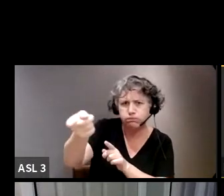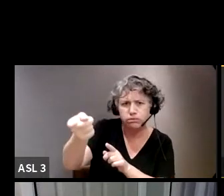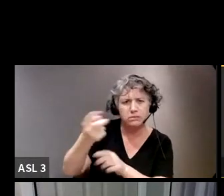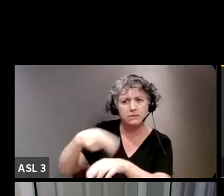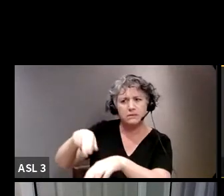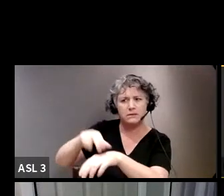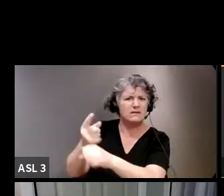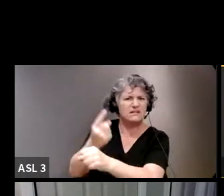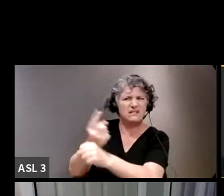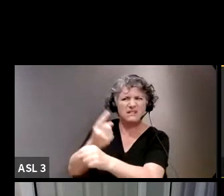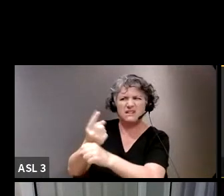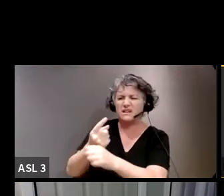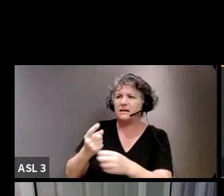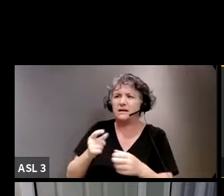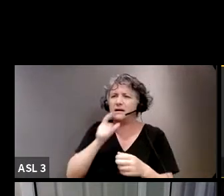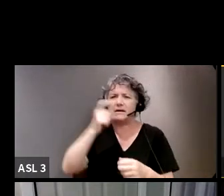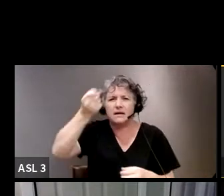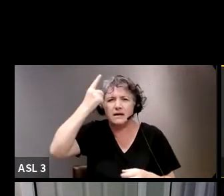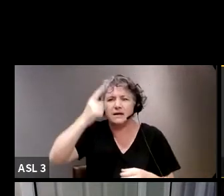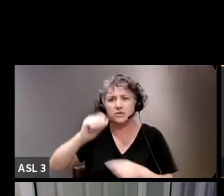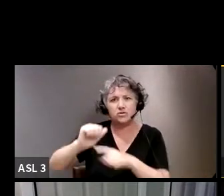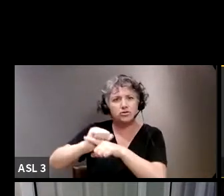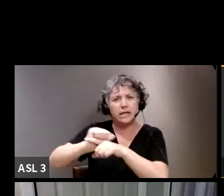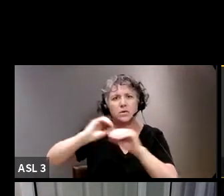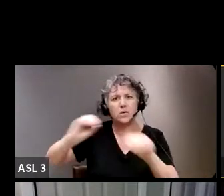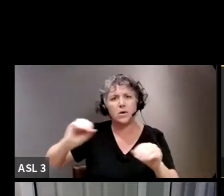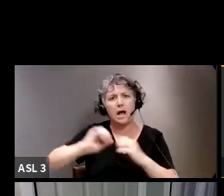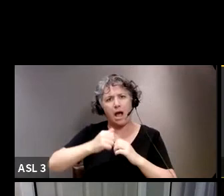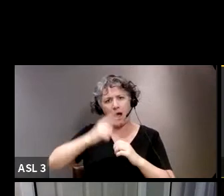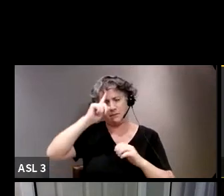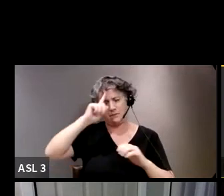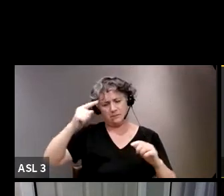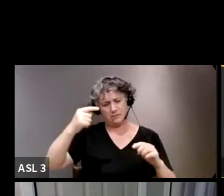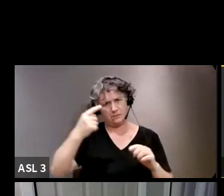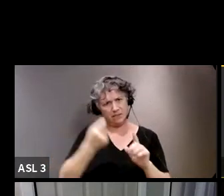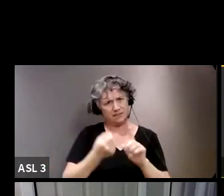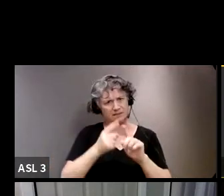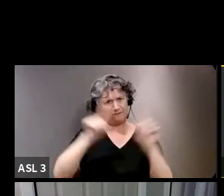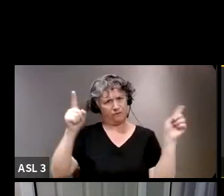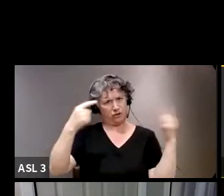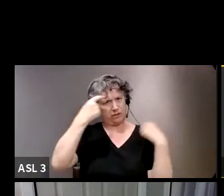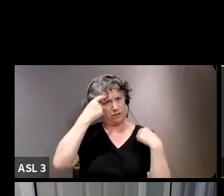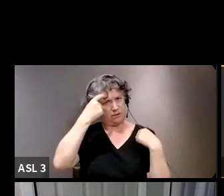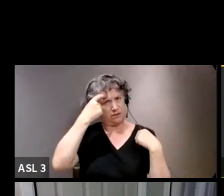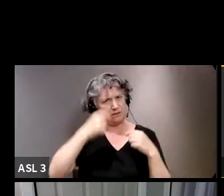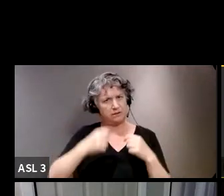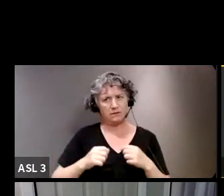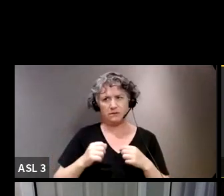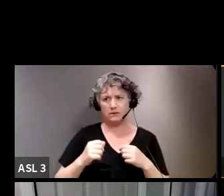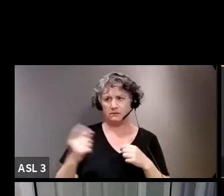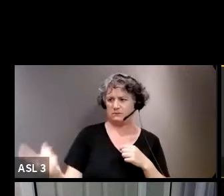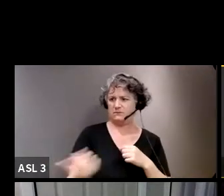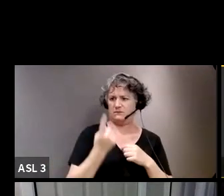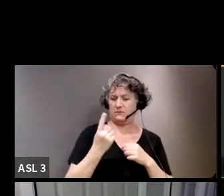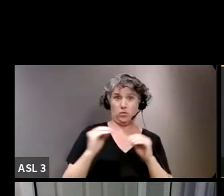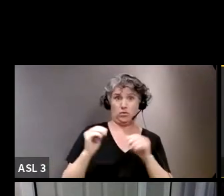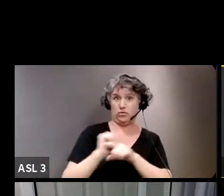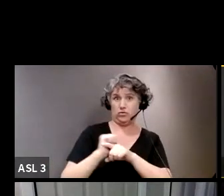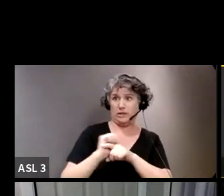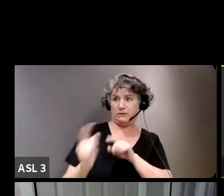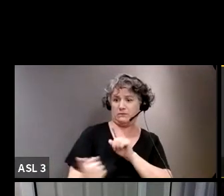have the training that's fine but then why are they at my door if they don't have the training i don't